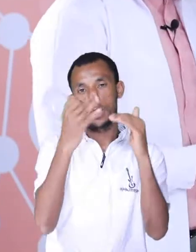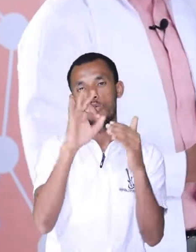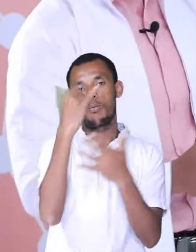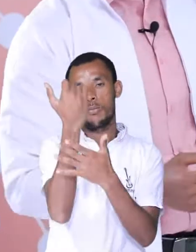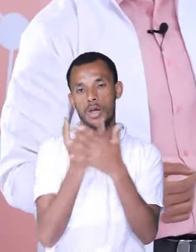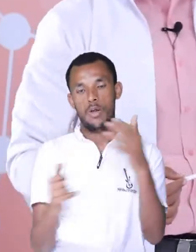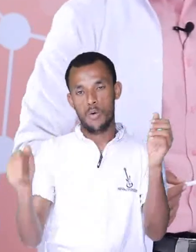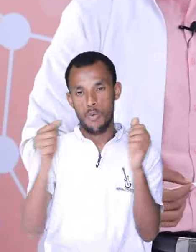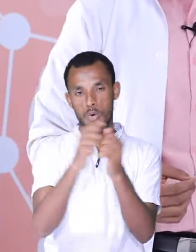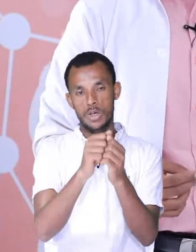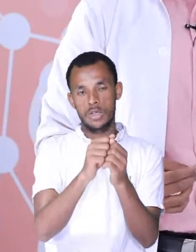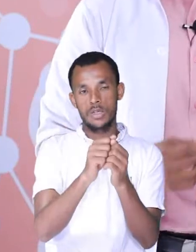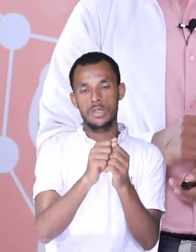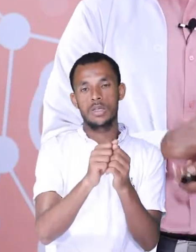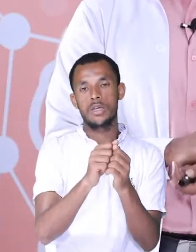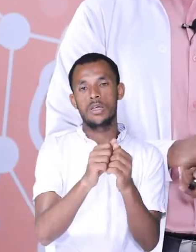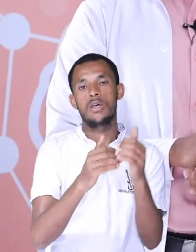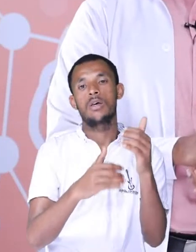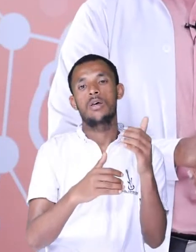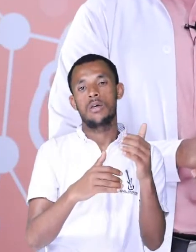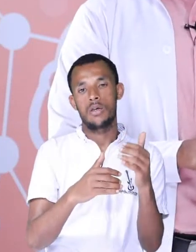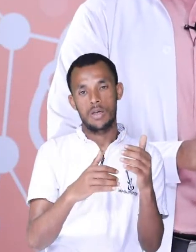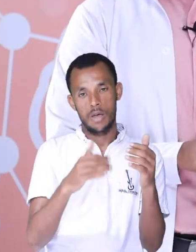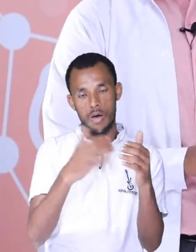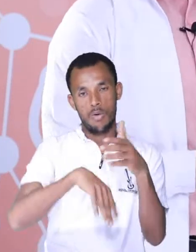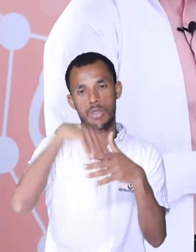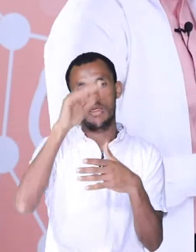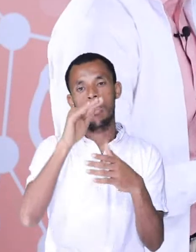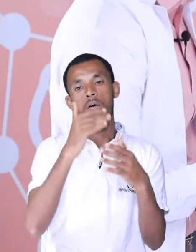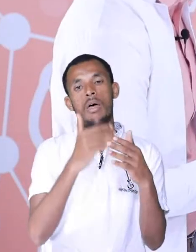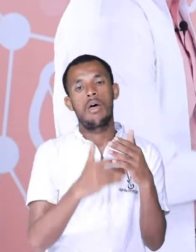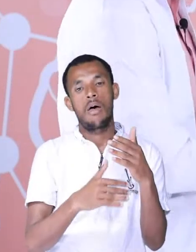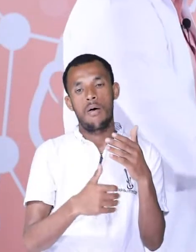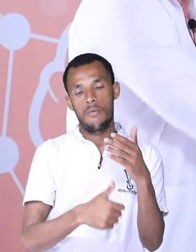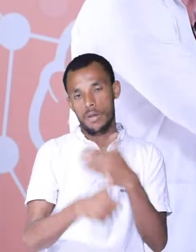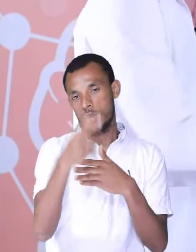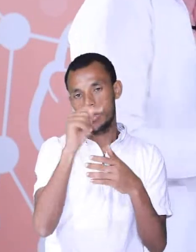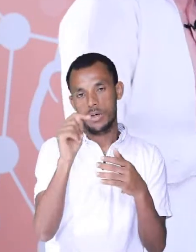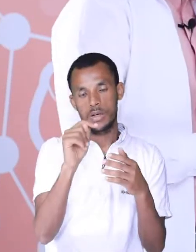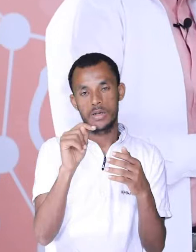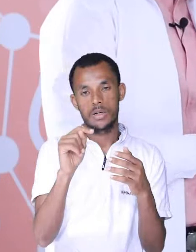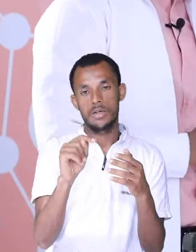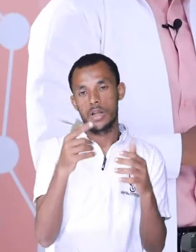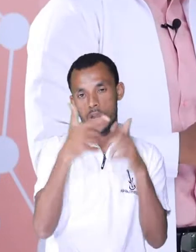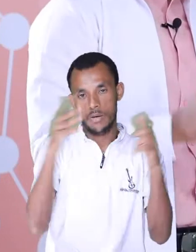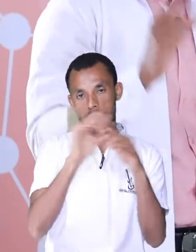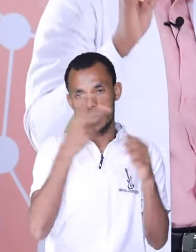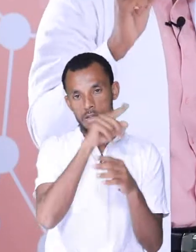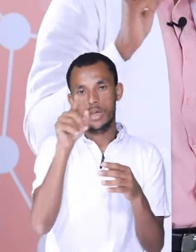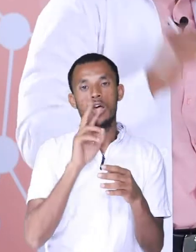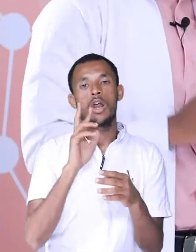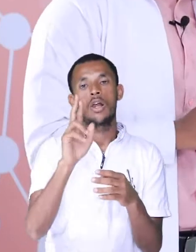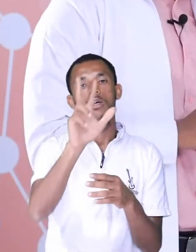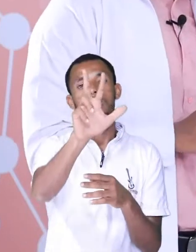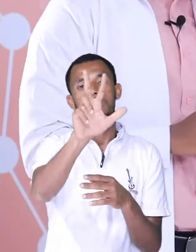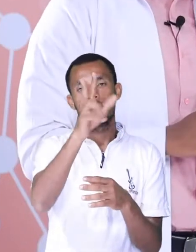figure without affecting their shape. So, under an enlargement, there are